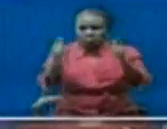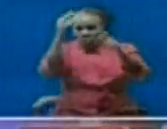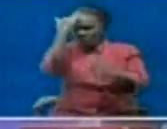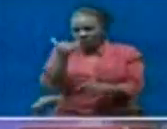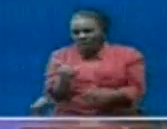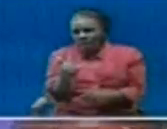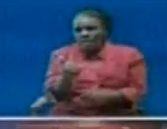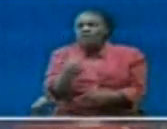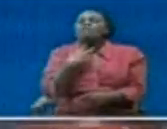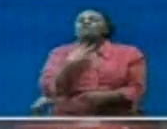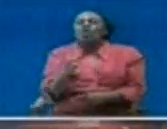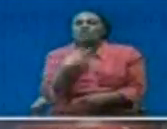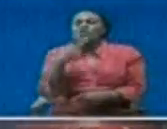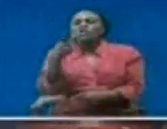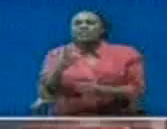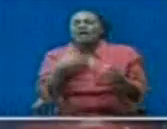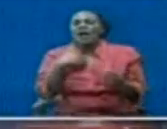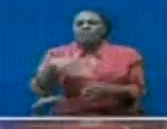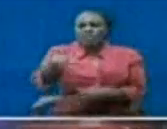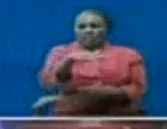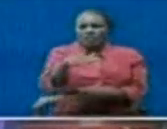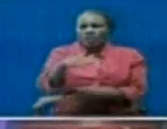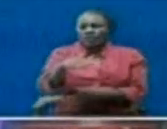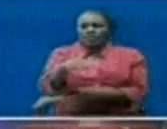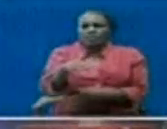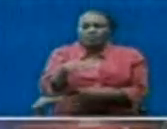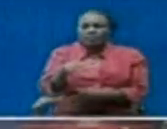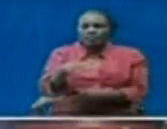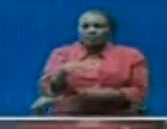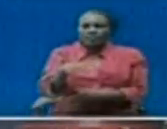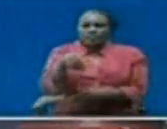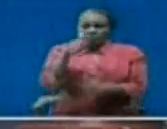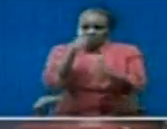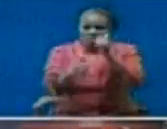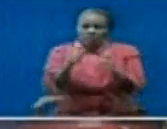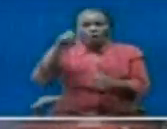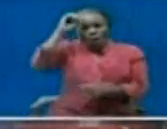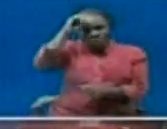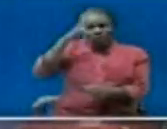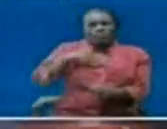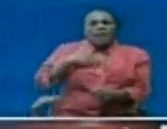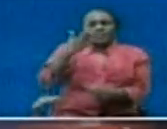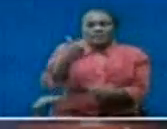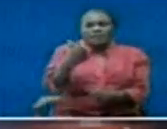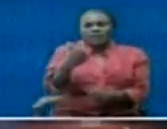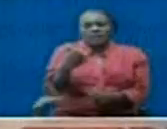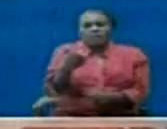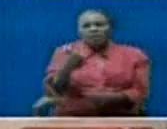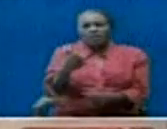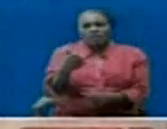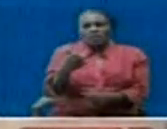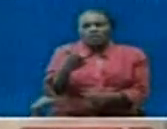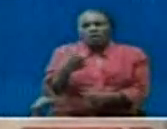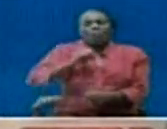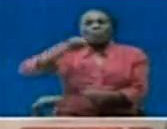because there is a voice and a platform from which to speak. Rather than go for a referendum, which in my opinion, in the current context, is purely